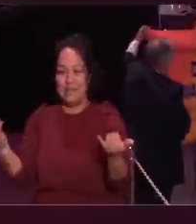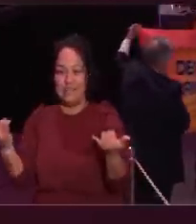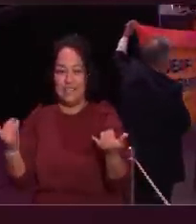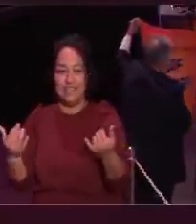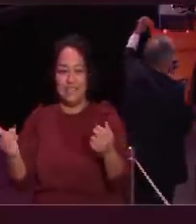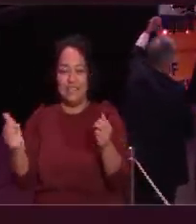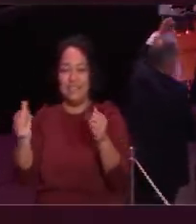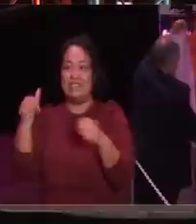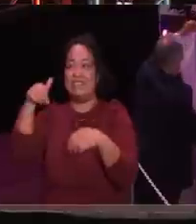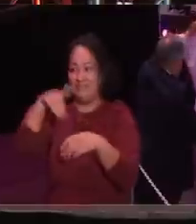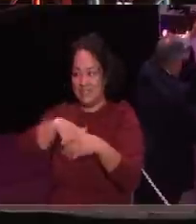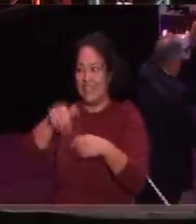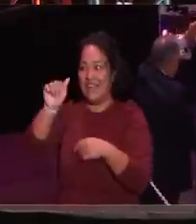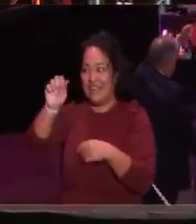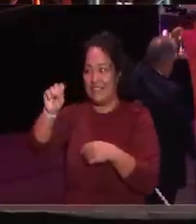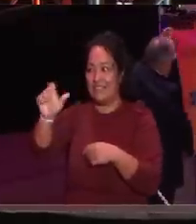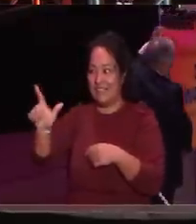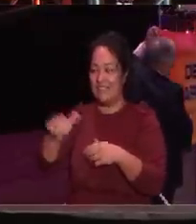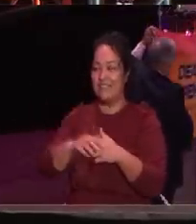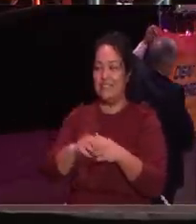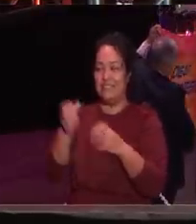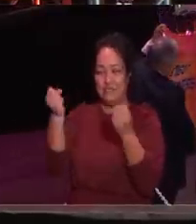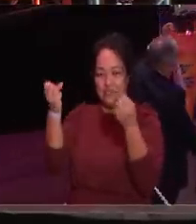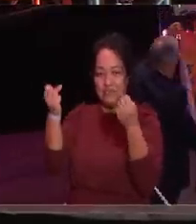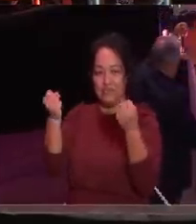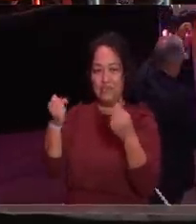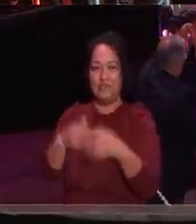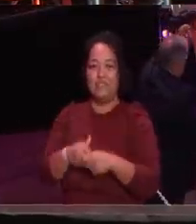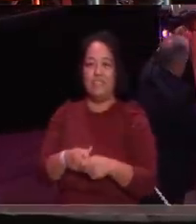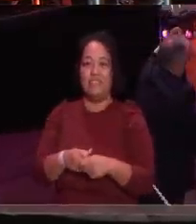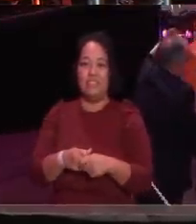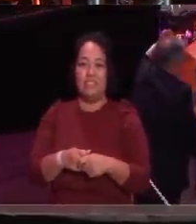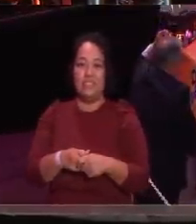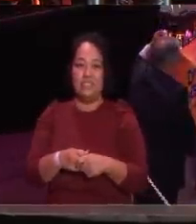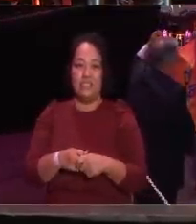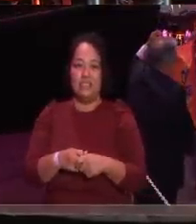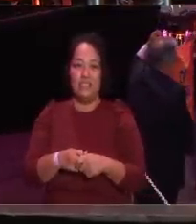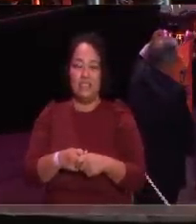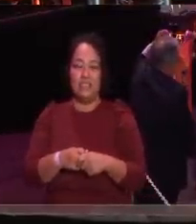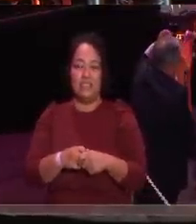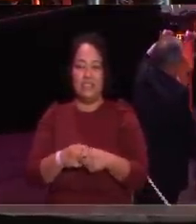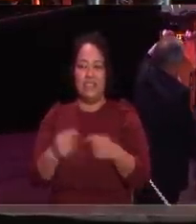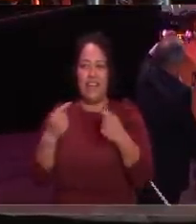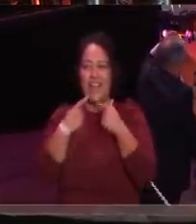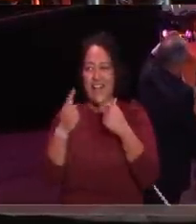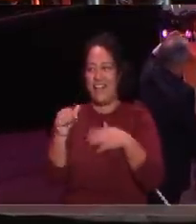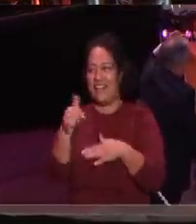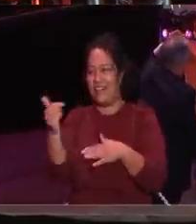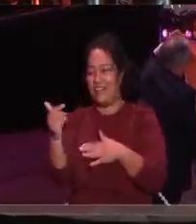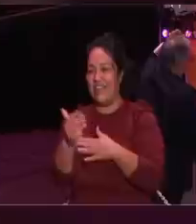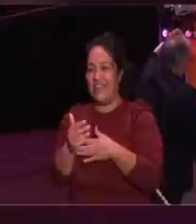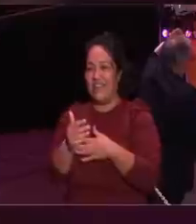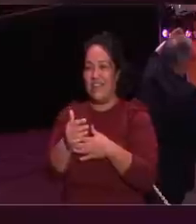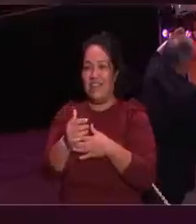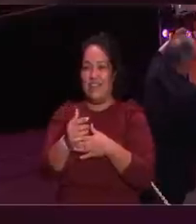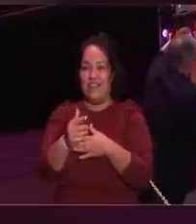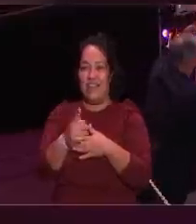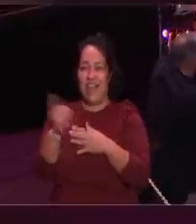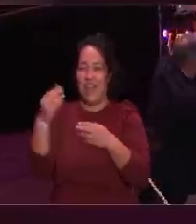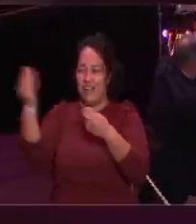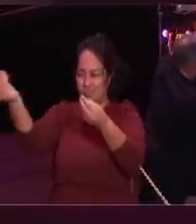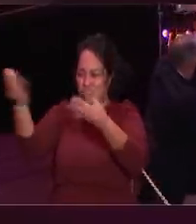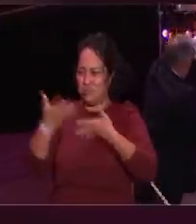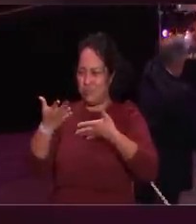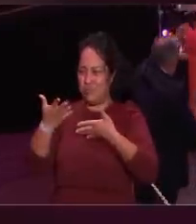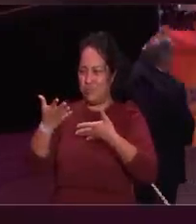sign languages. En lenguaje de señales. Y les voy a decir algo más. And I'm going to tell you something else. Ellos también